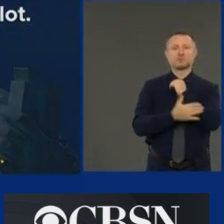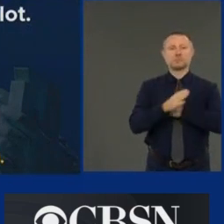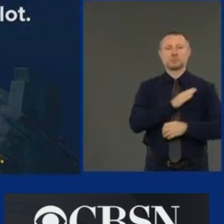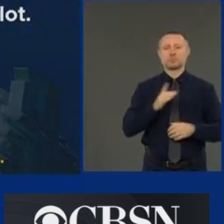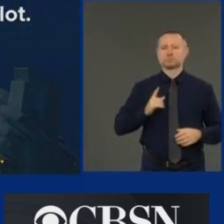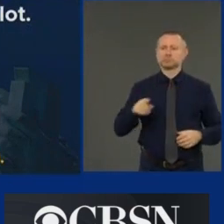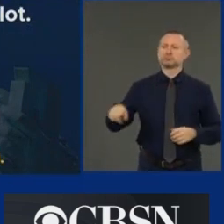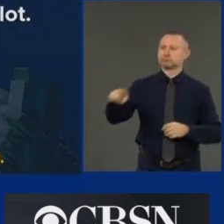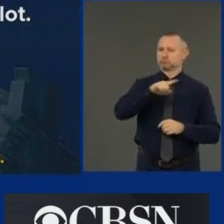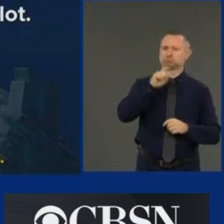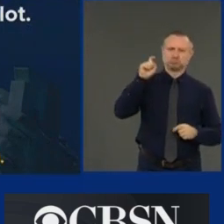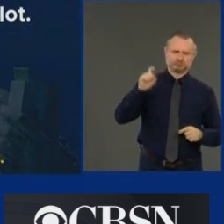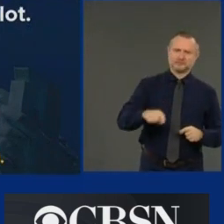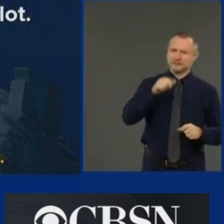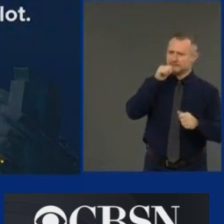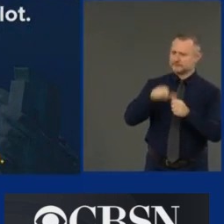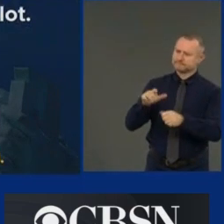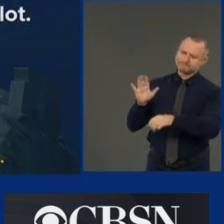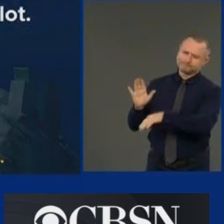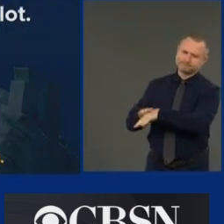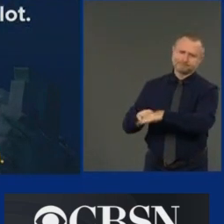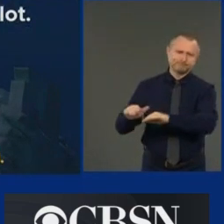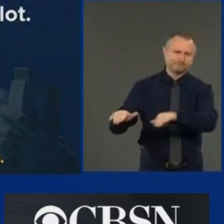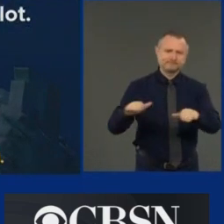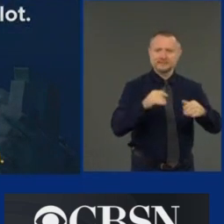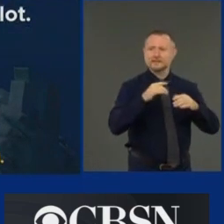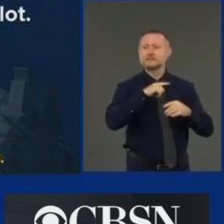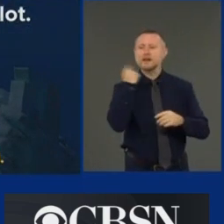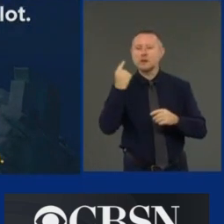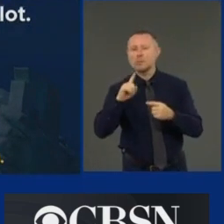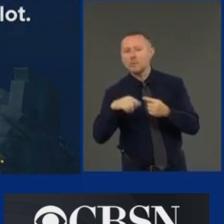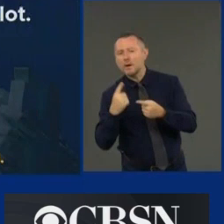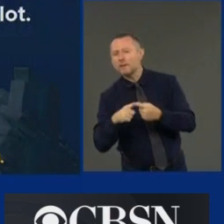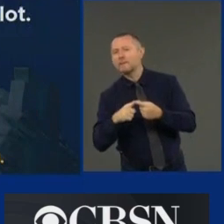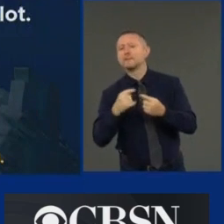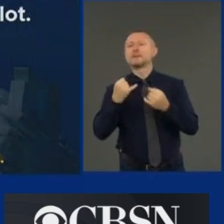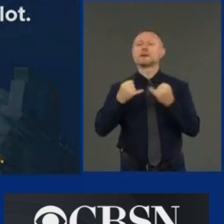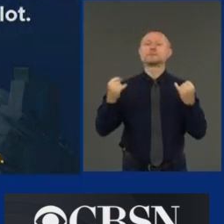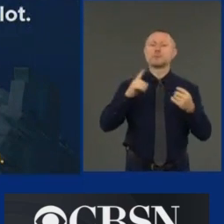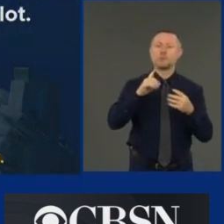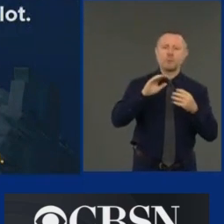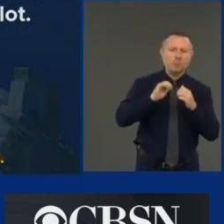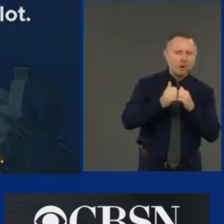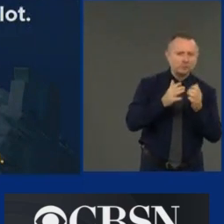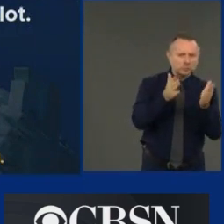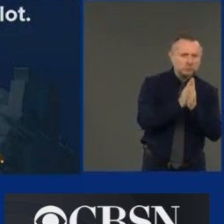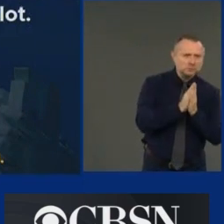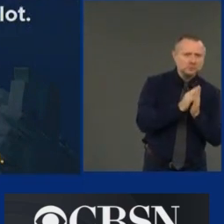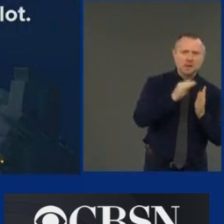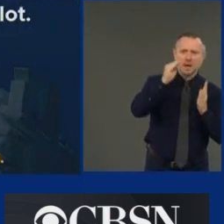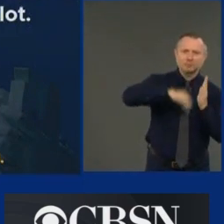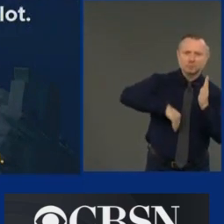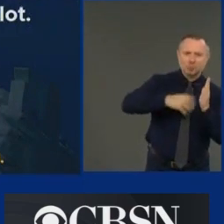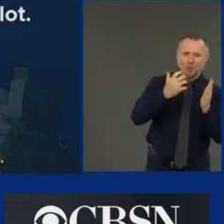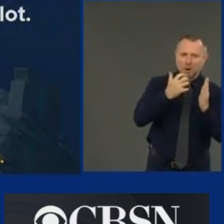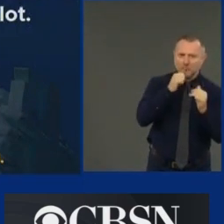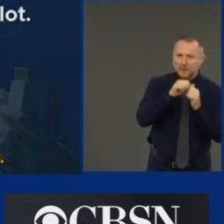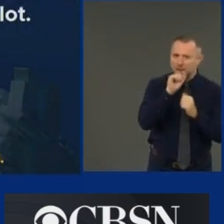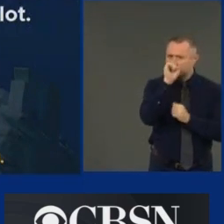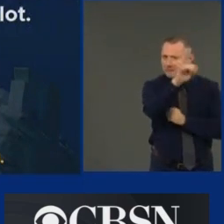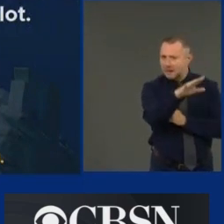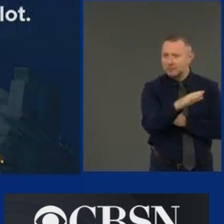notifying them of the deadlines and methods to request an absentee, because by law you still have to request